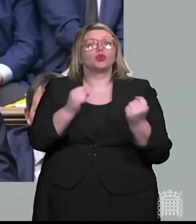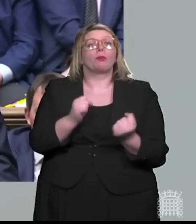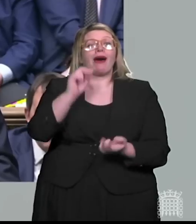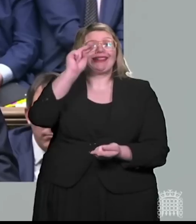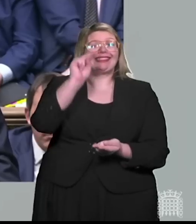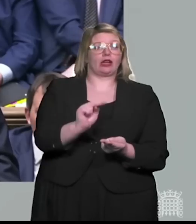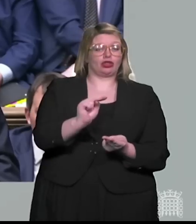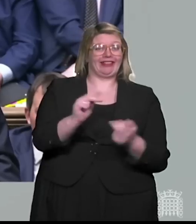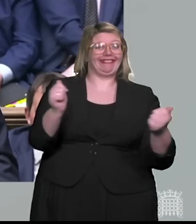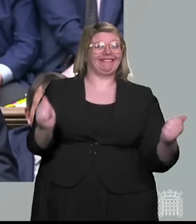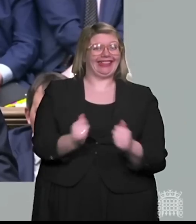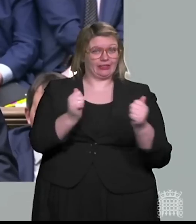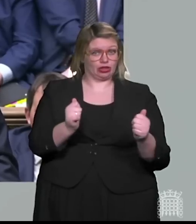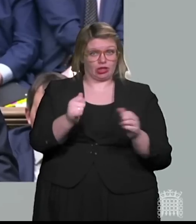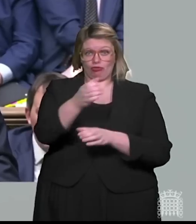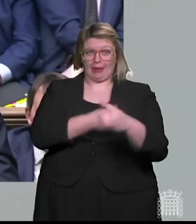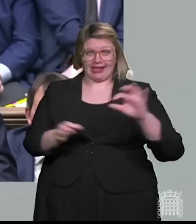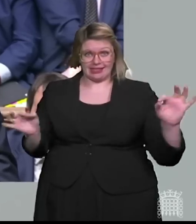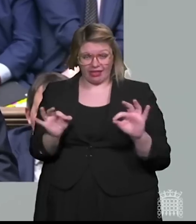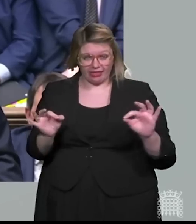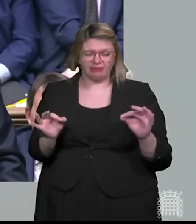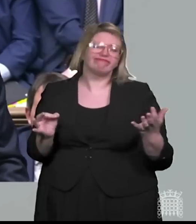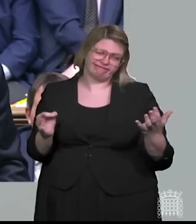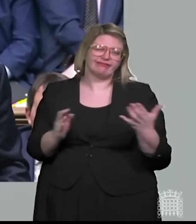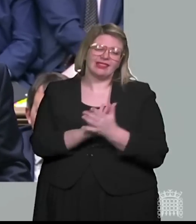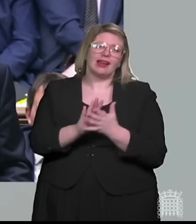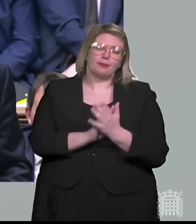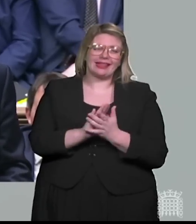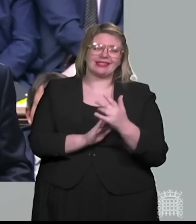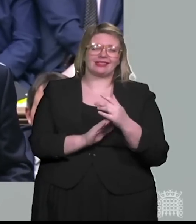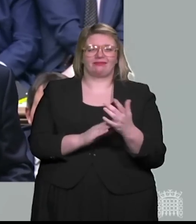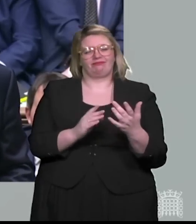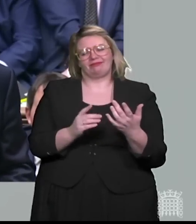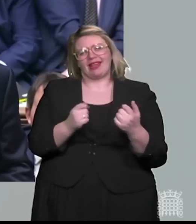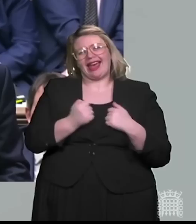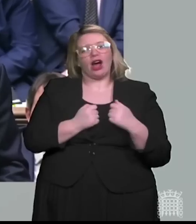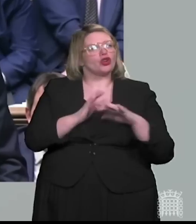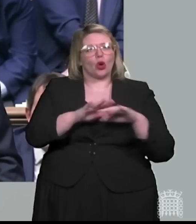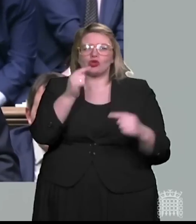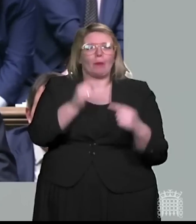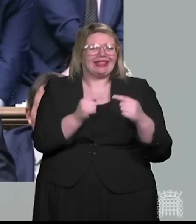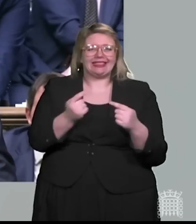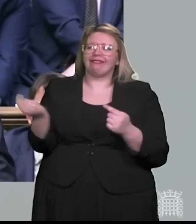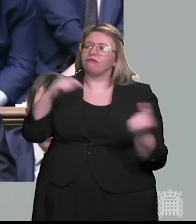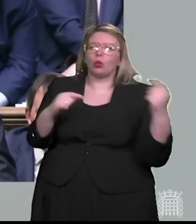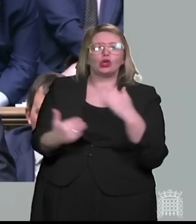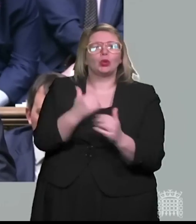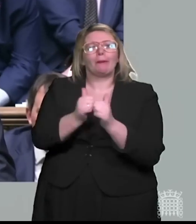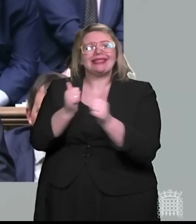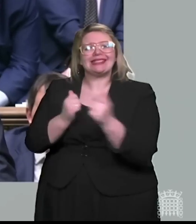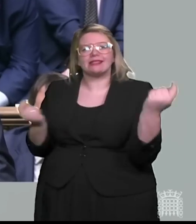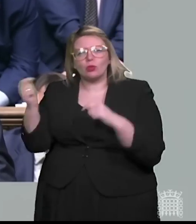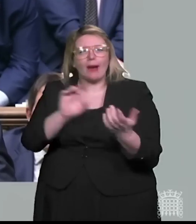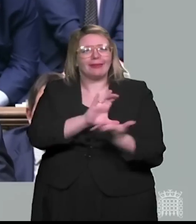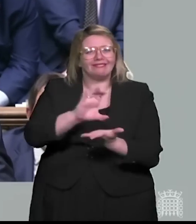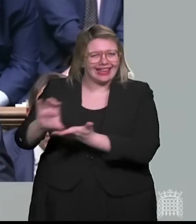without a replacement, we would have fallen down the international league tables on tax competitiveness and damaged growth. As